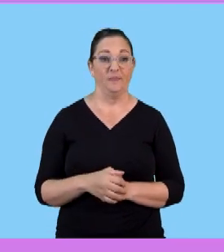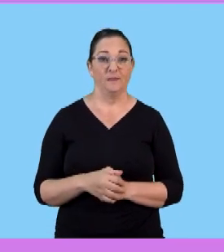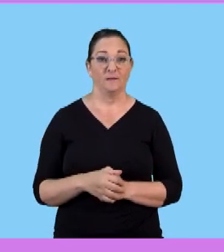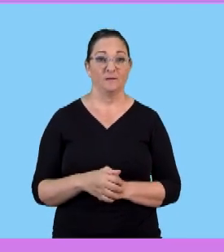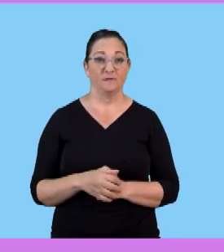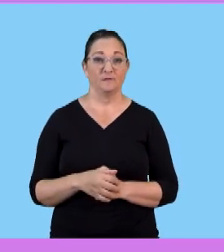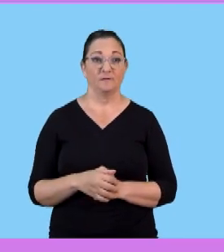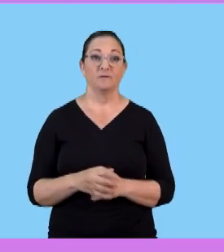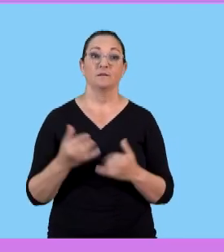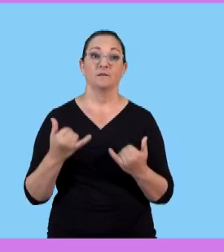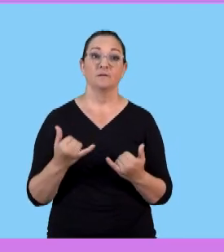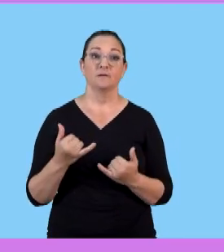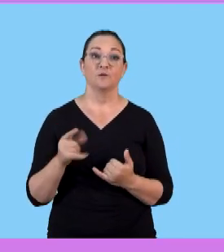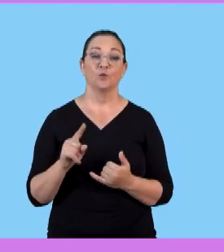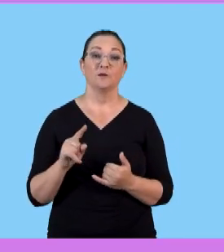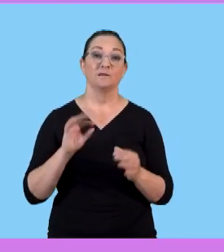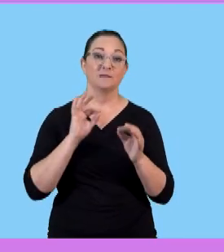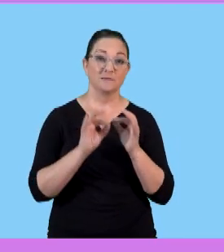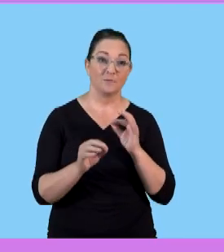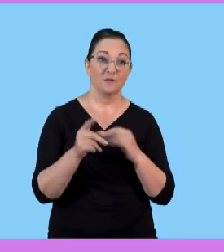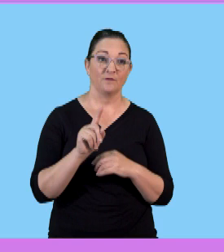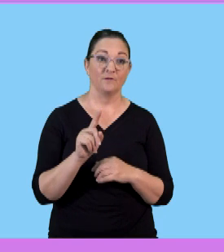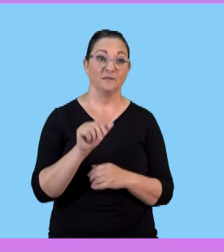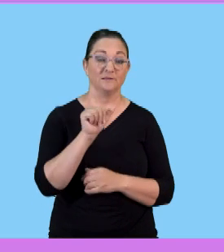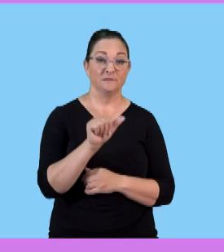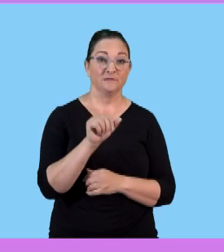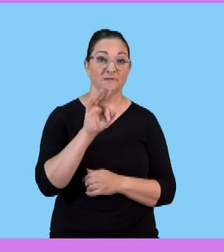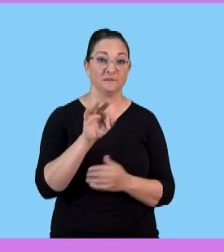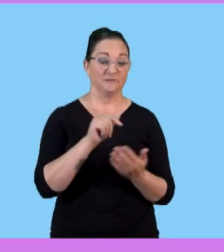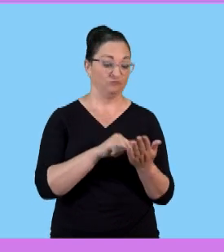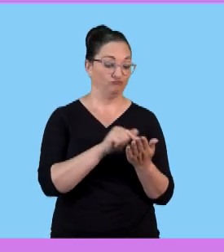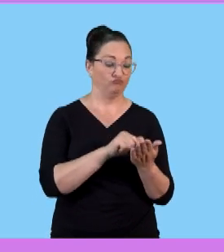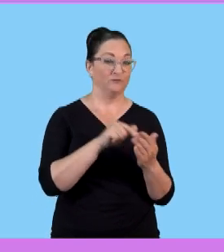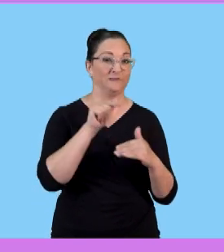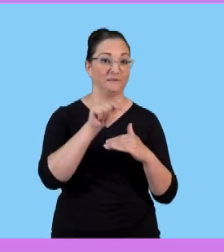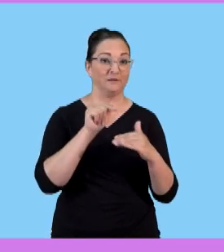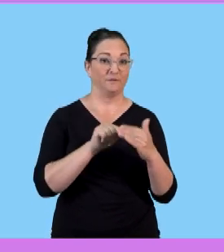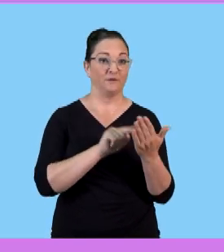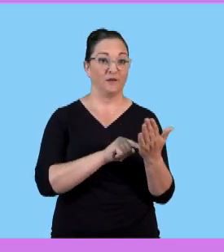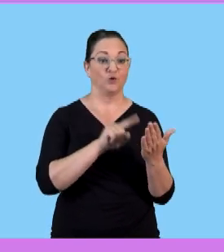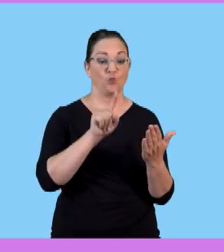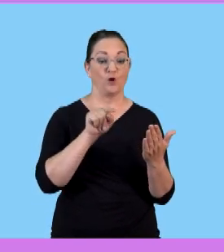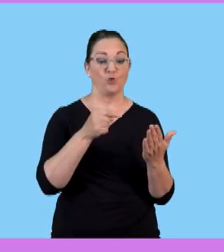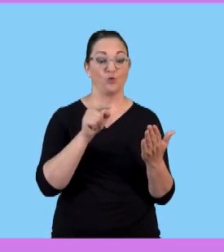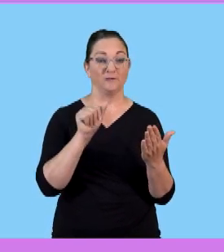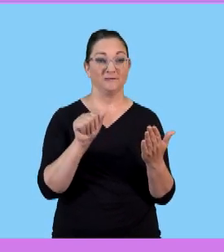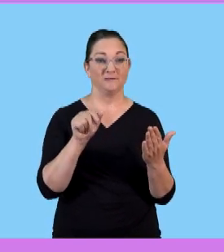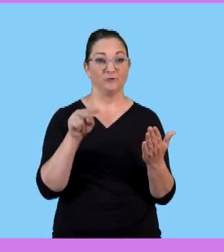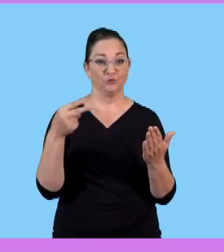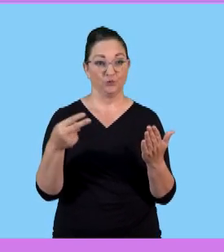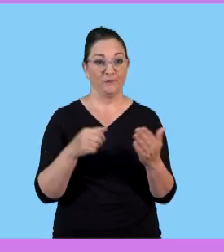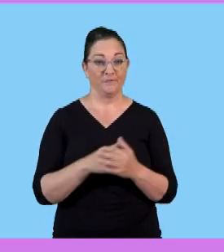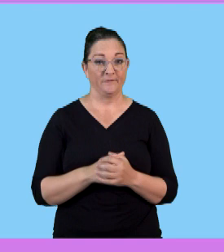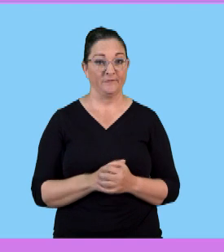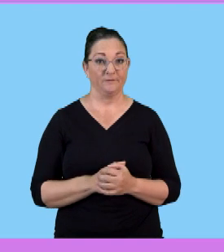okay? So now I will simplify by typing in 63 divided by 1.6 and I'll square that